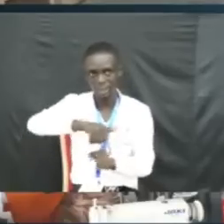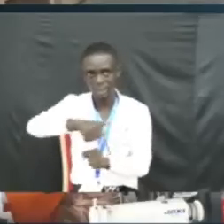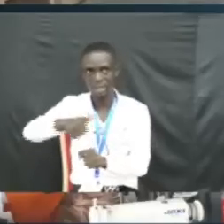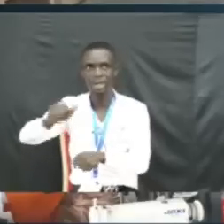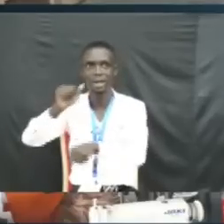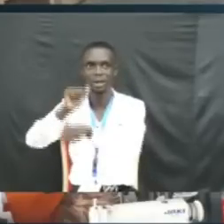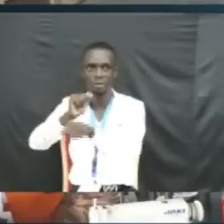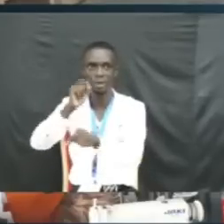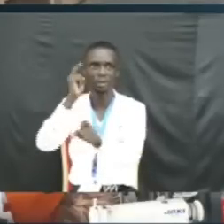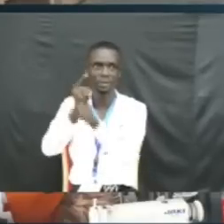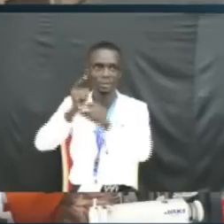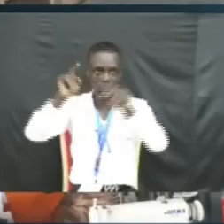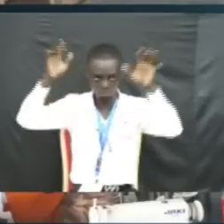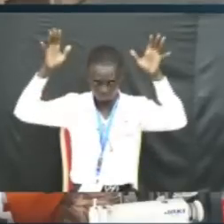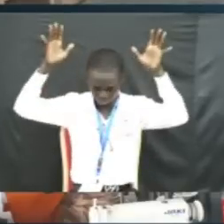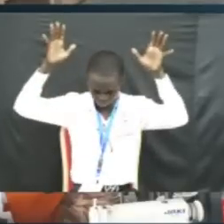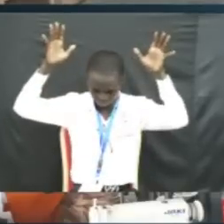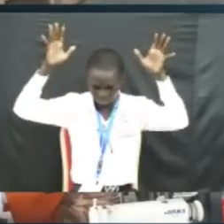works.